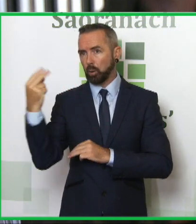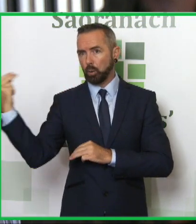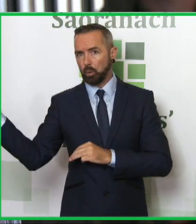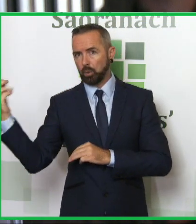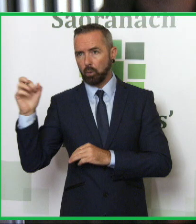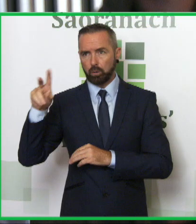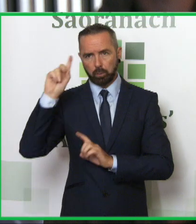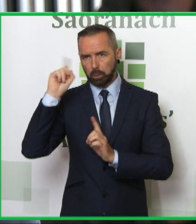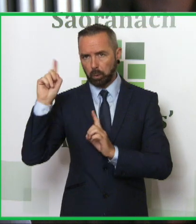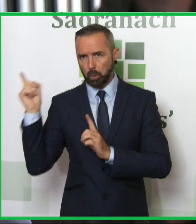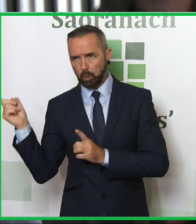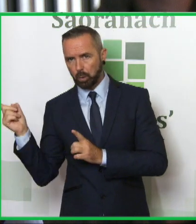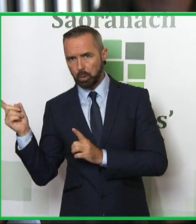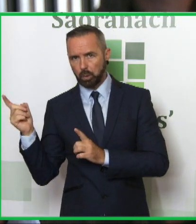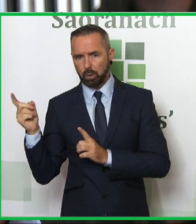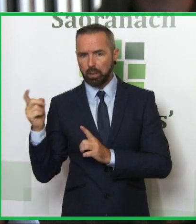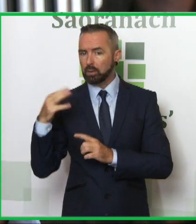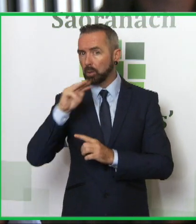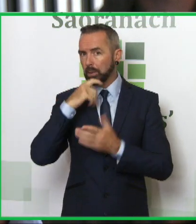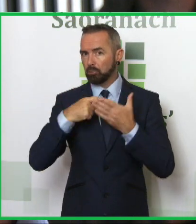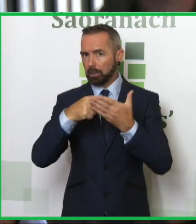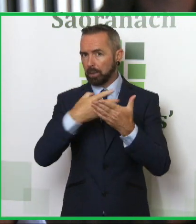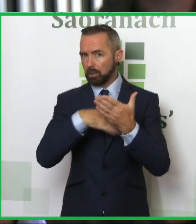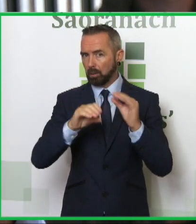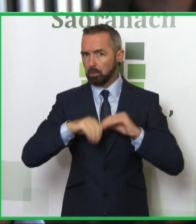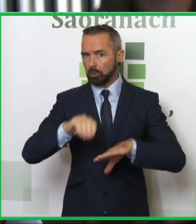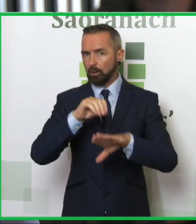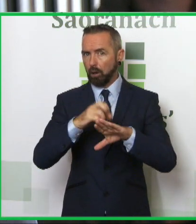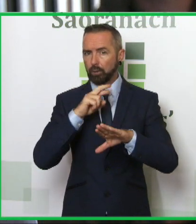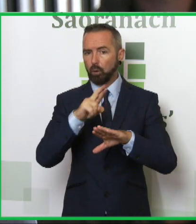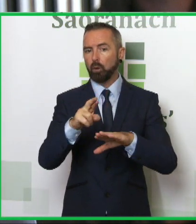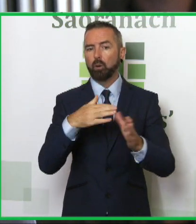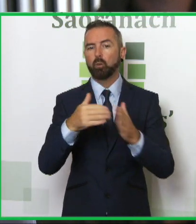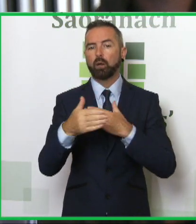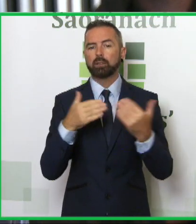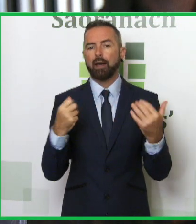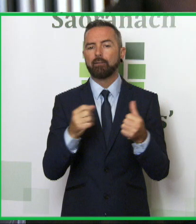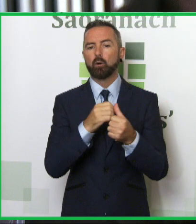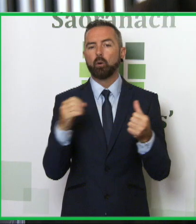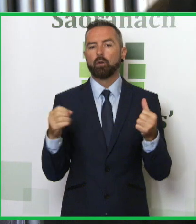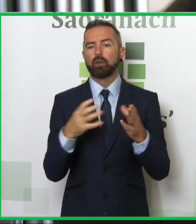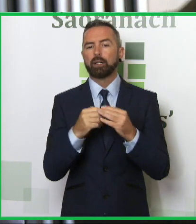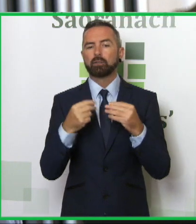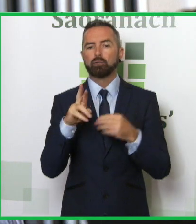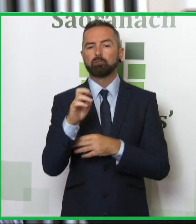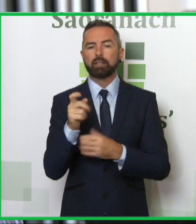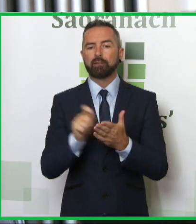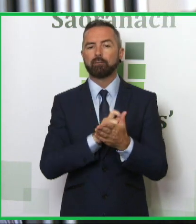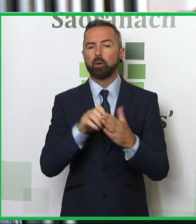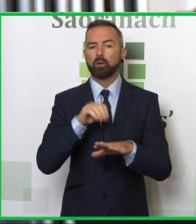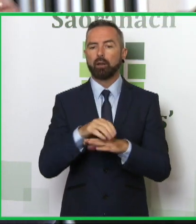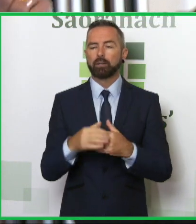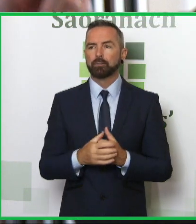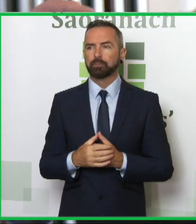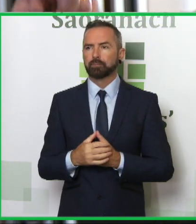mean that the recommendation does not go forward at all, or does it mean that we revote, or what does it mean in that